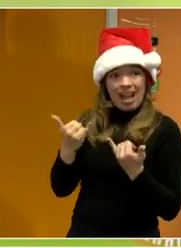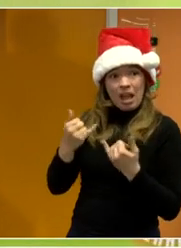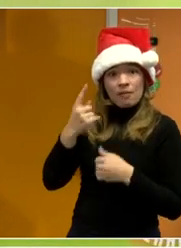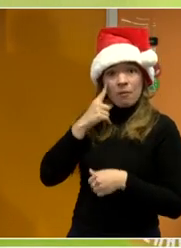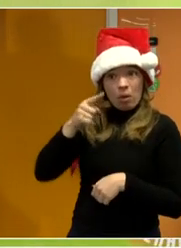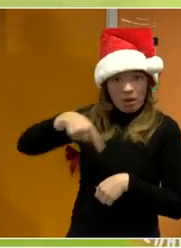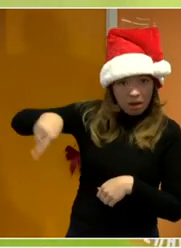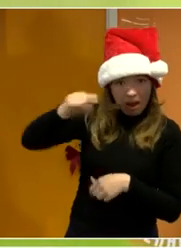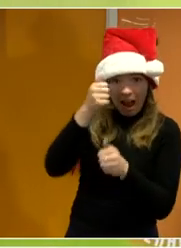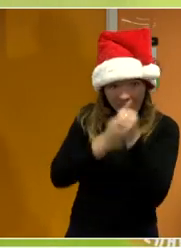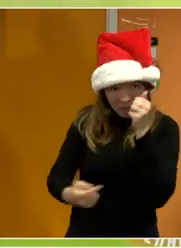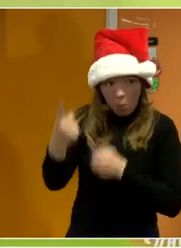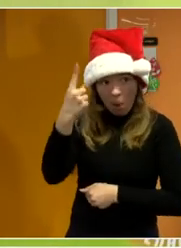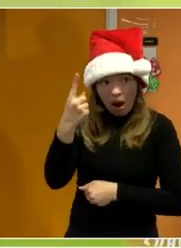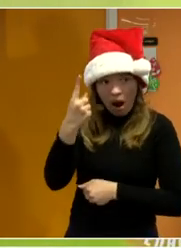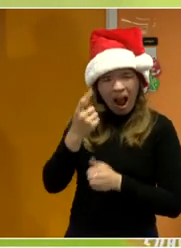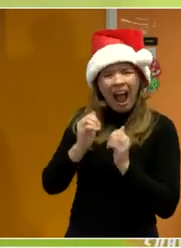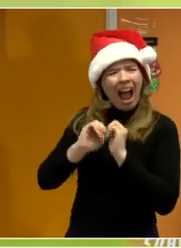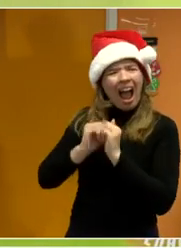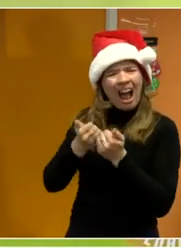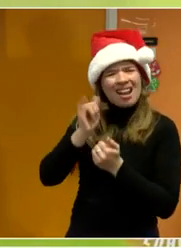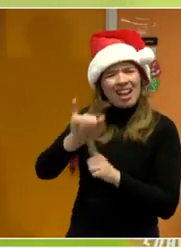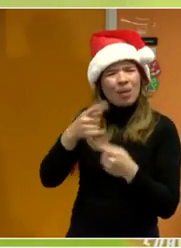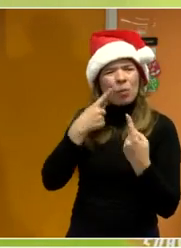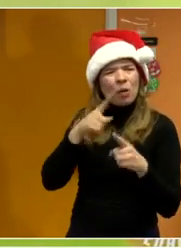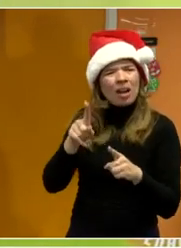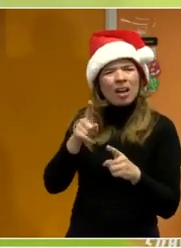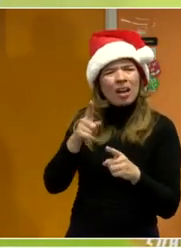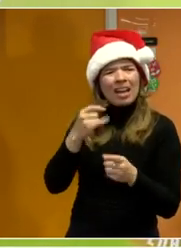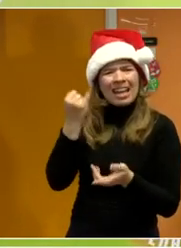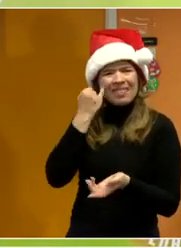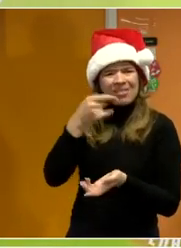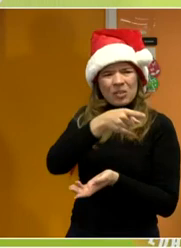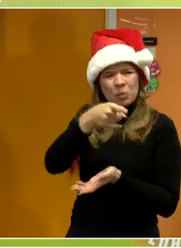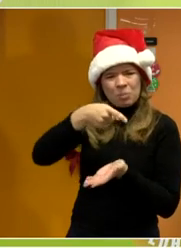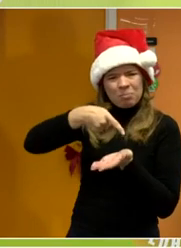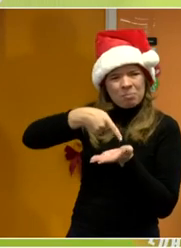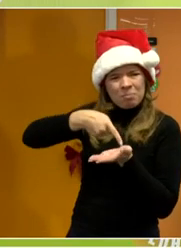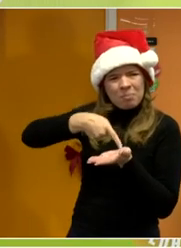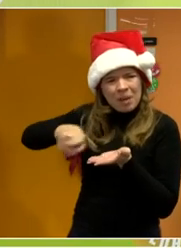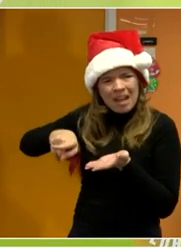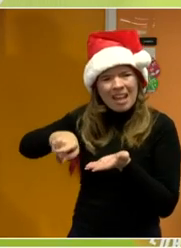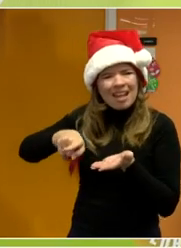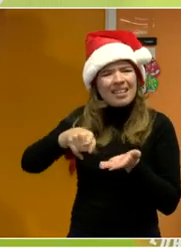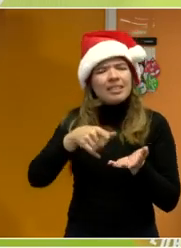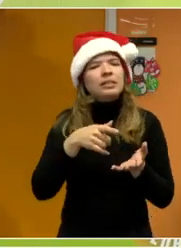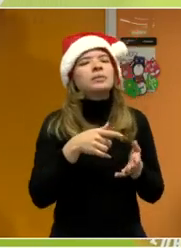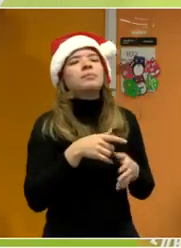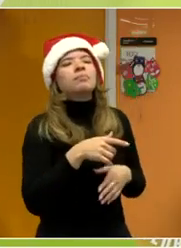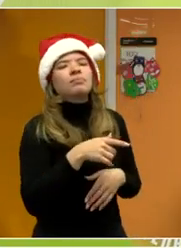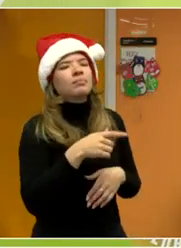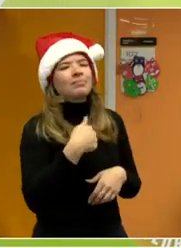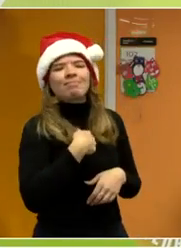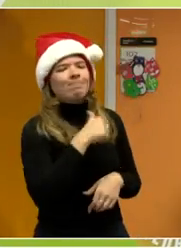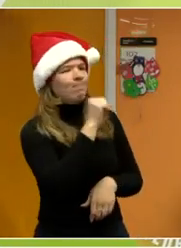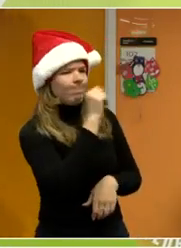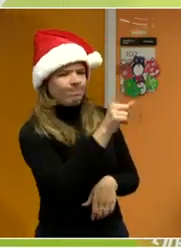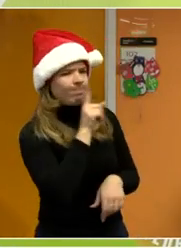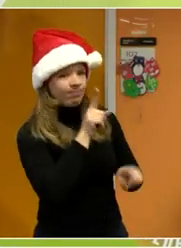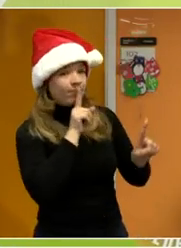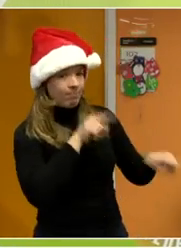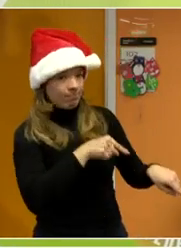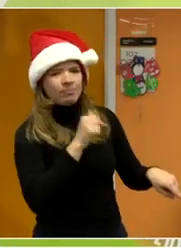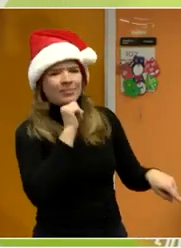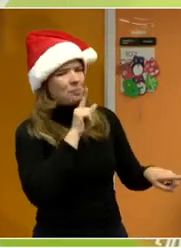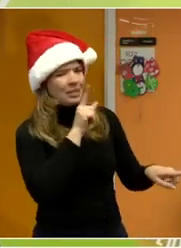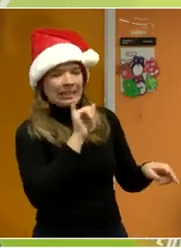does it work that someone would get paid or wouldn't get paid? I don't know the intricacies of how the payments happen, but I